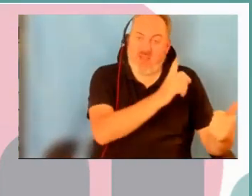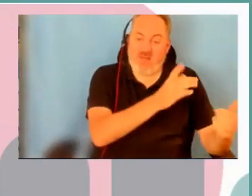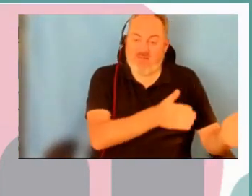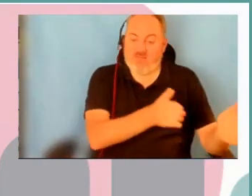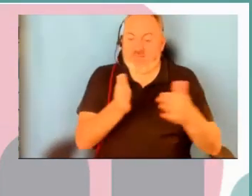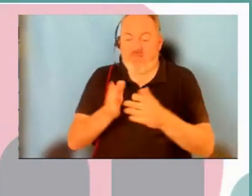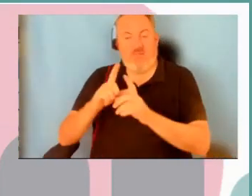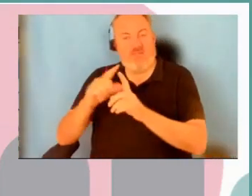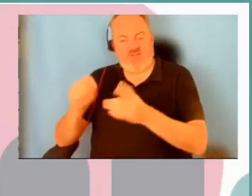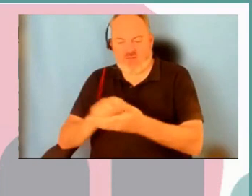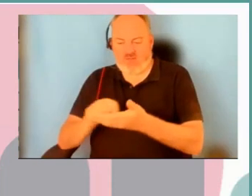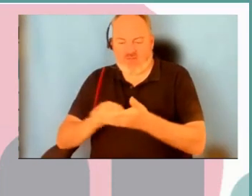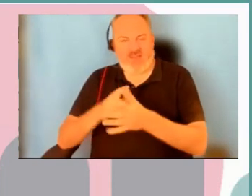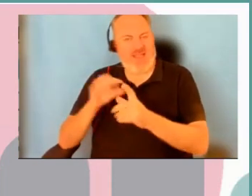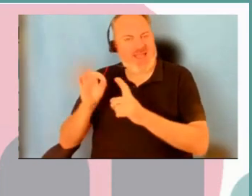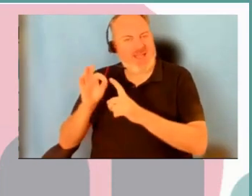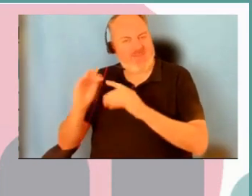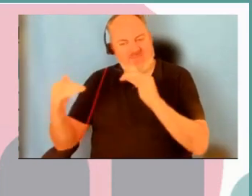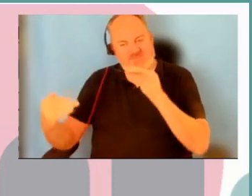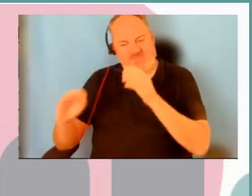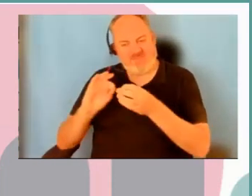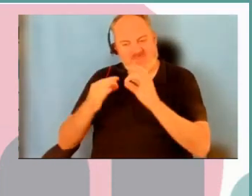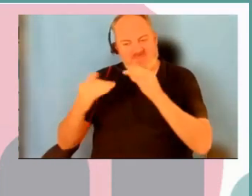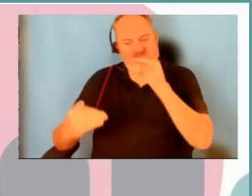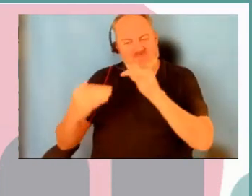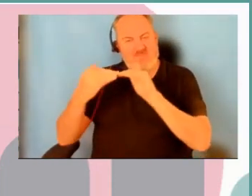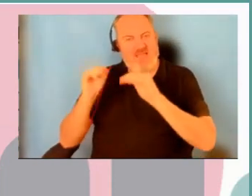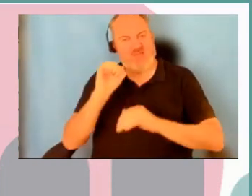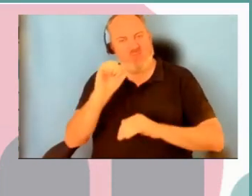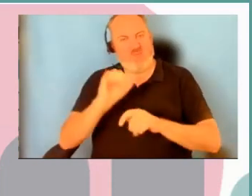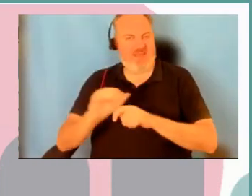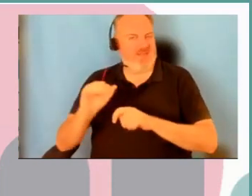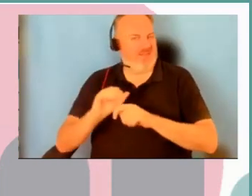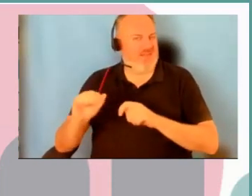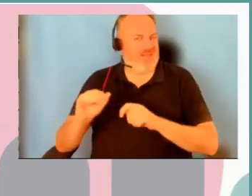app that's more so tailored towards your long-term condition.